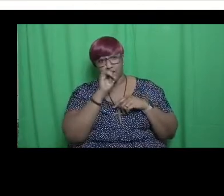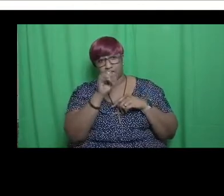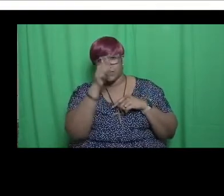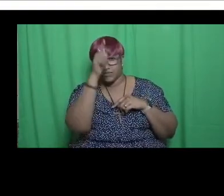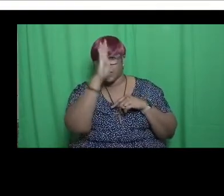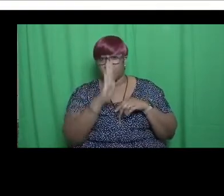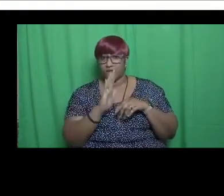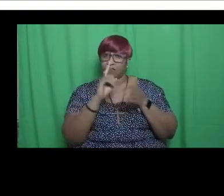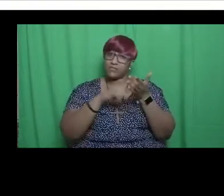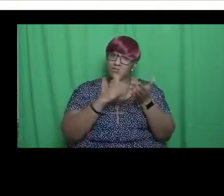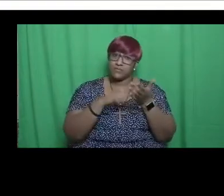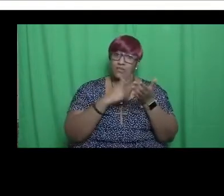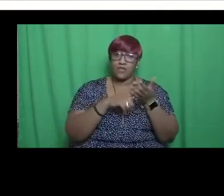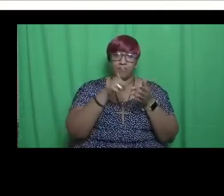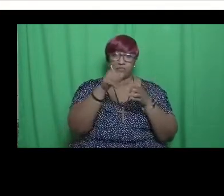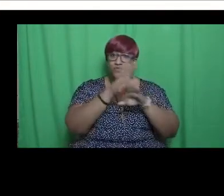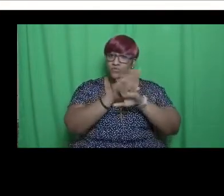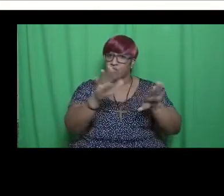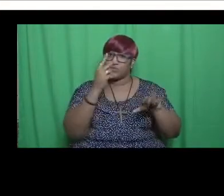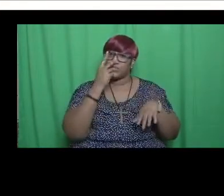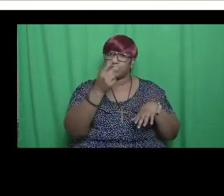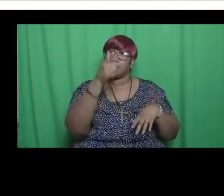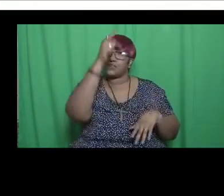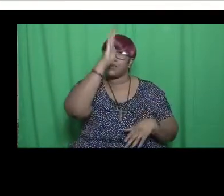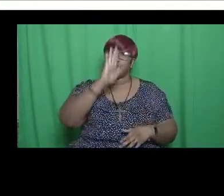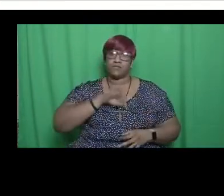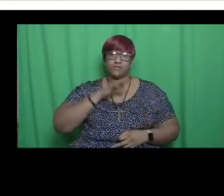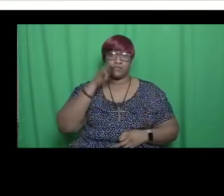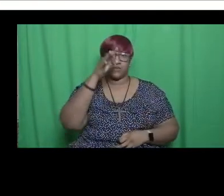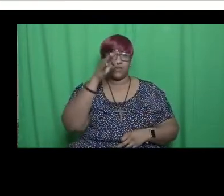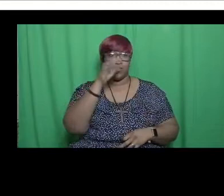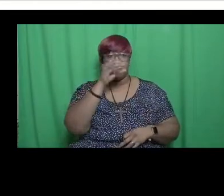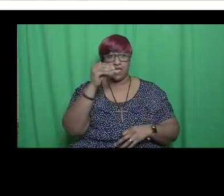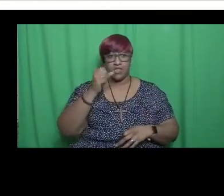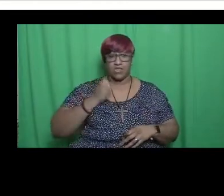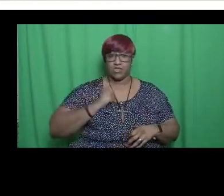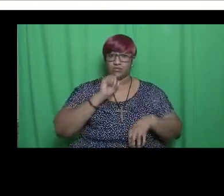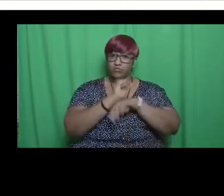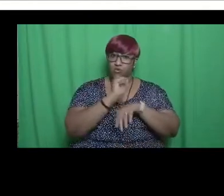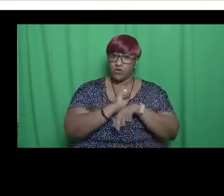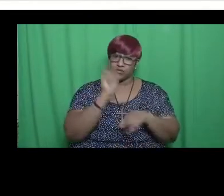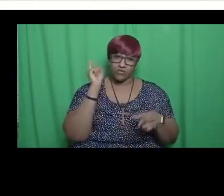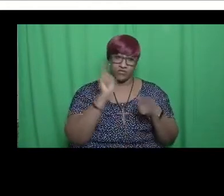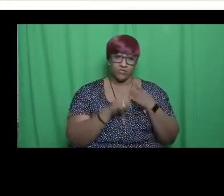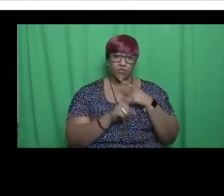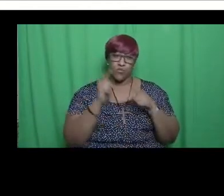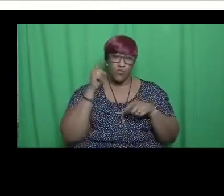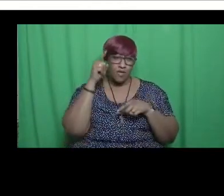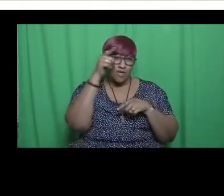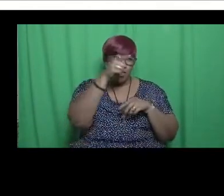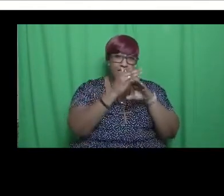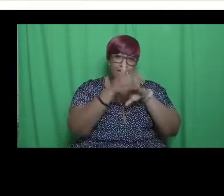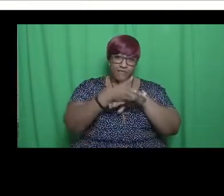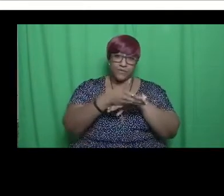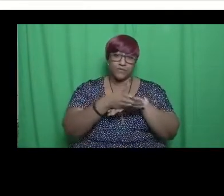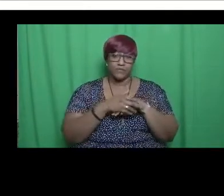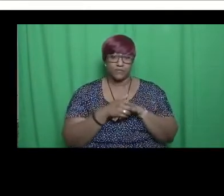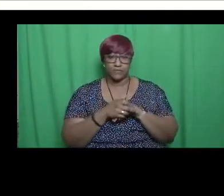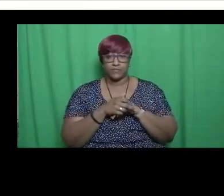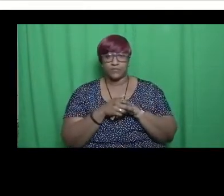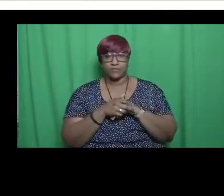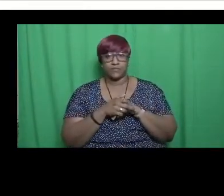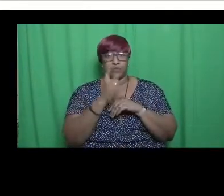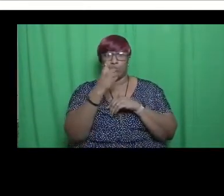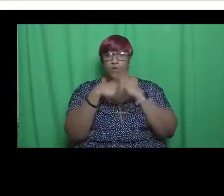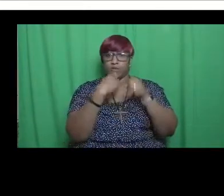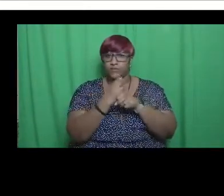And sometimes you don't see God's presence and his work until way afterwards. A